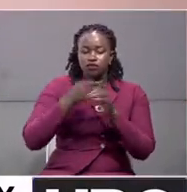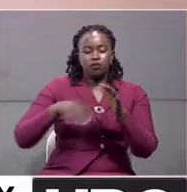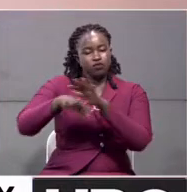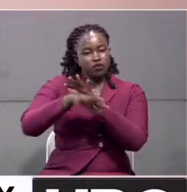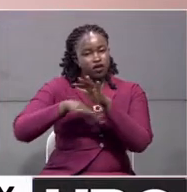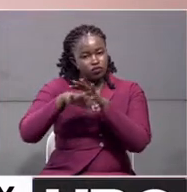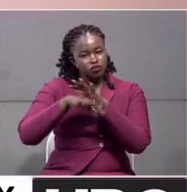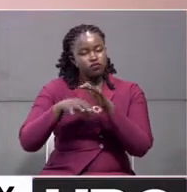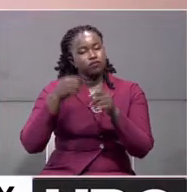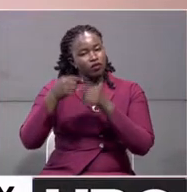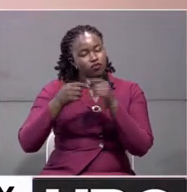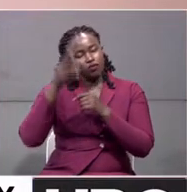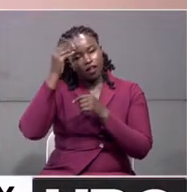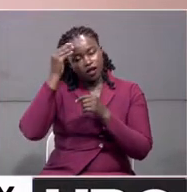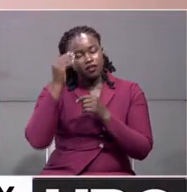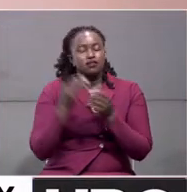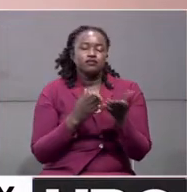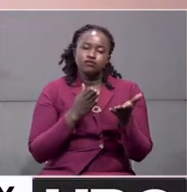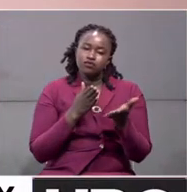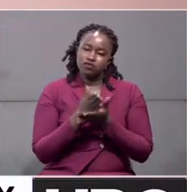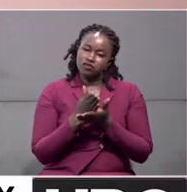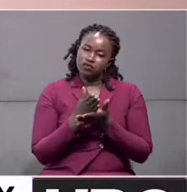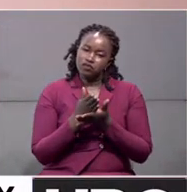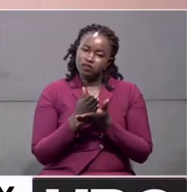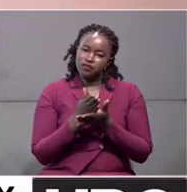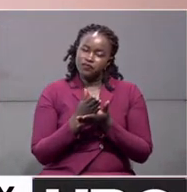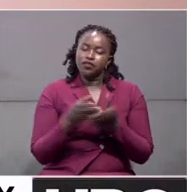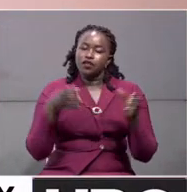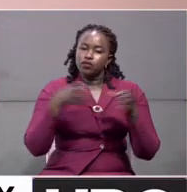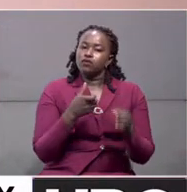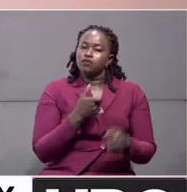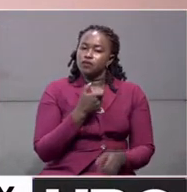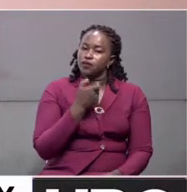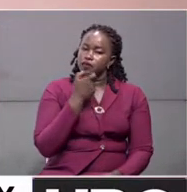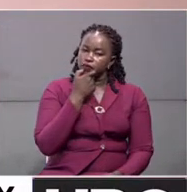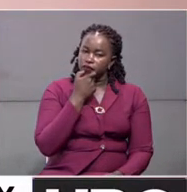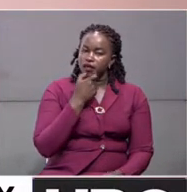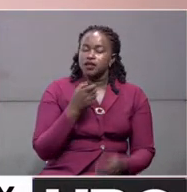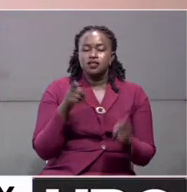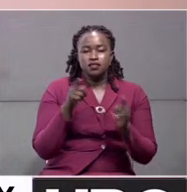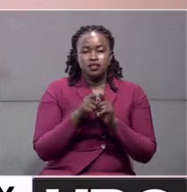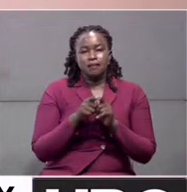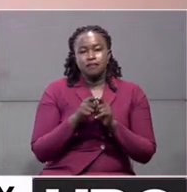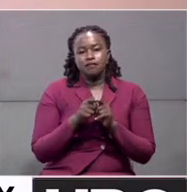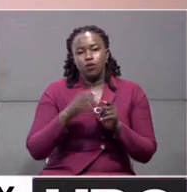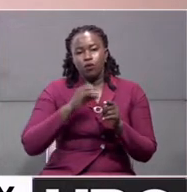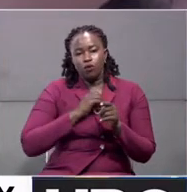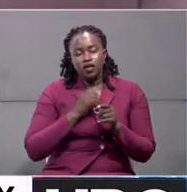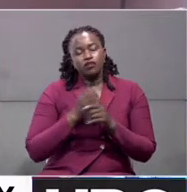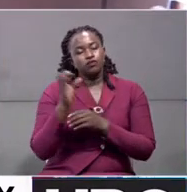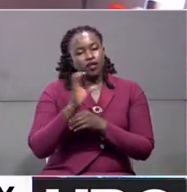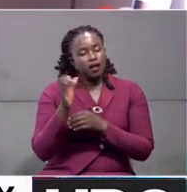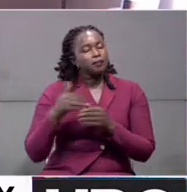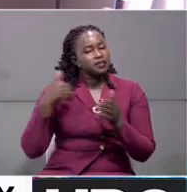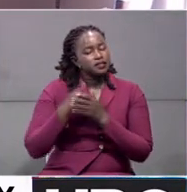grassroots. Indeed, referees, I mean the owners of the clubs, have been